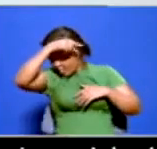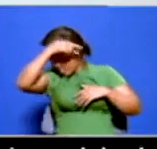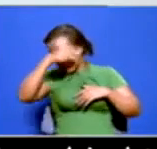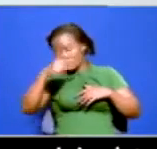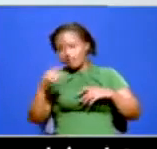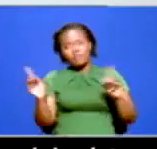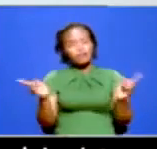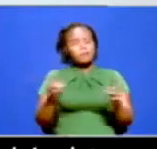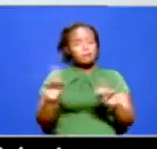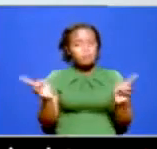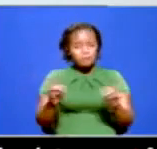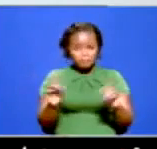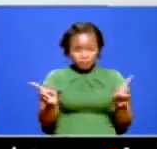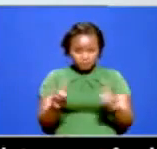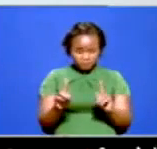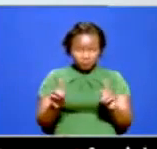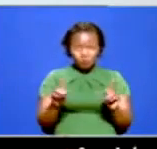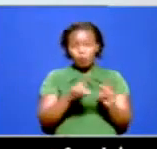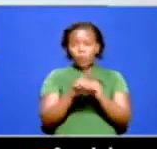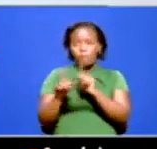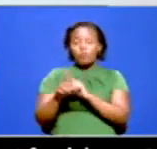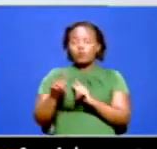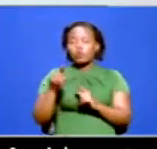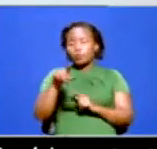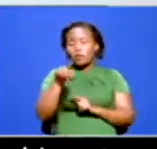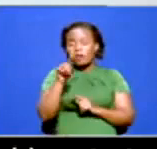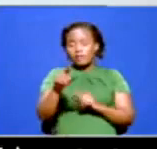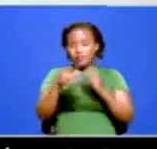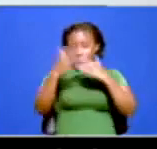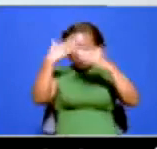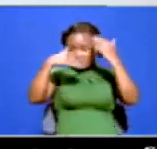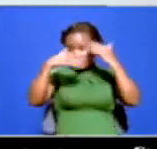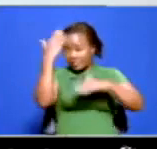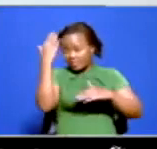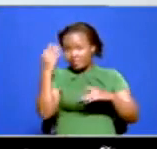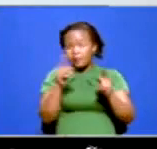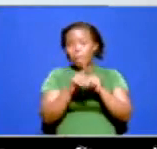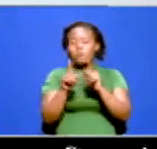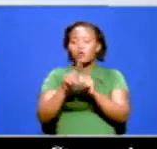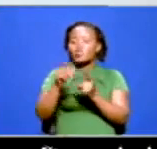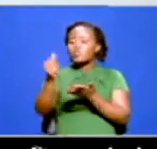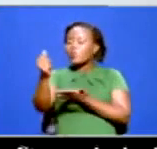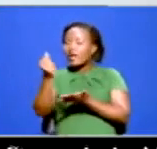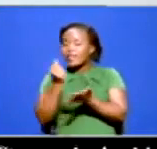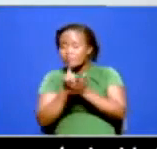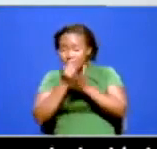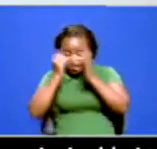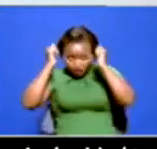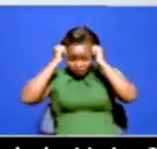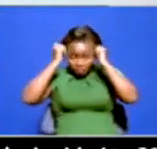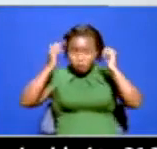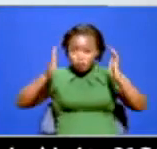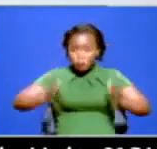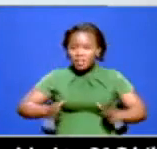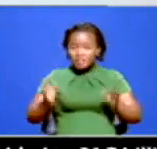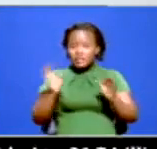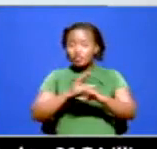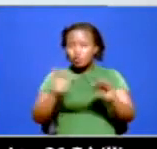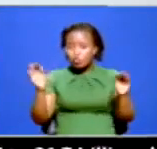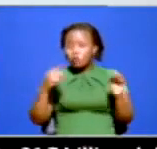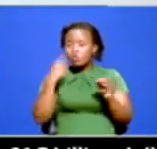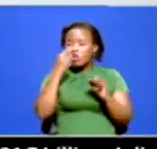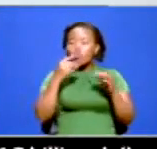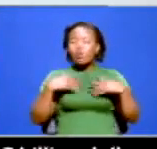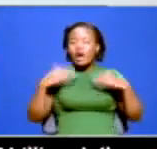undergraduates. The university also will not admit students who have completed O levels